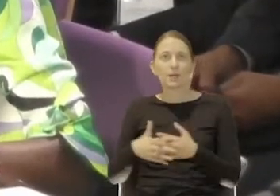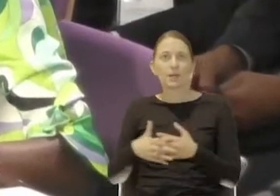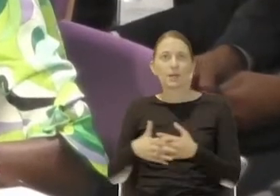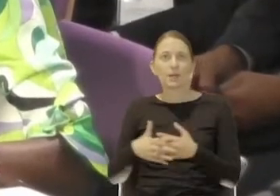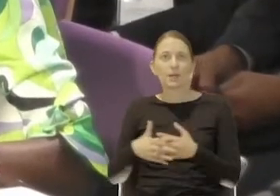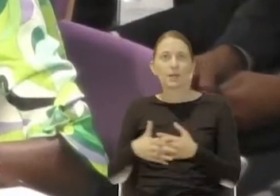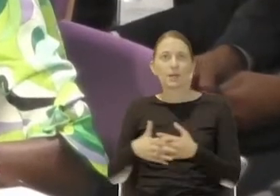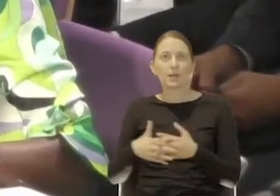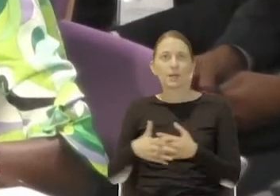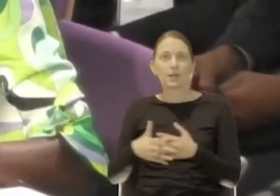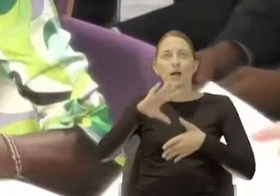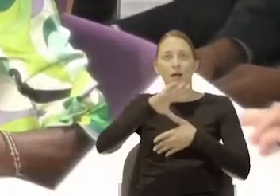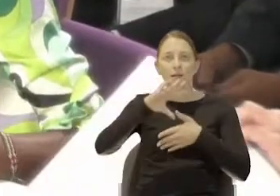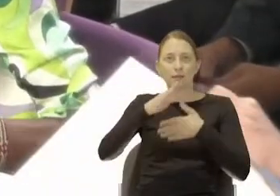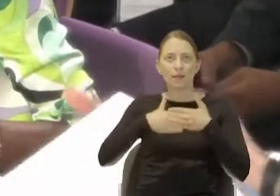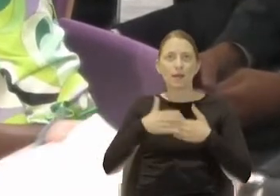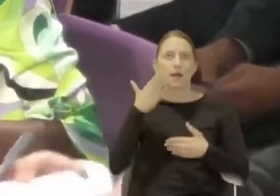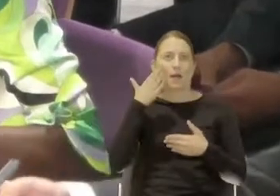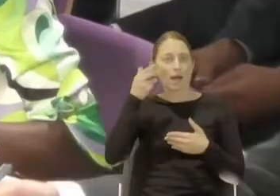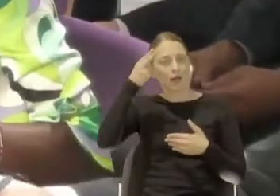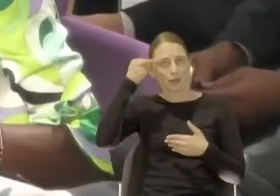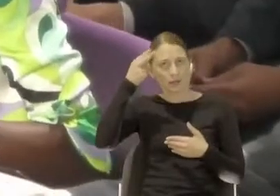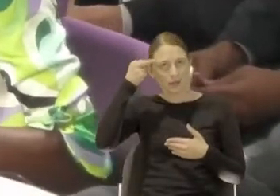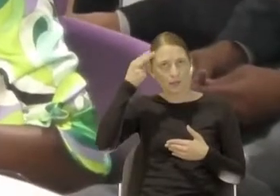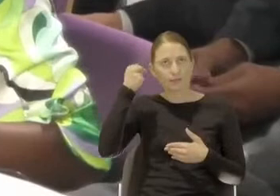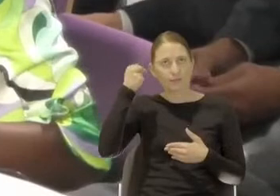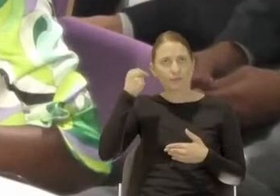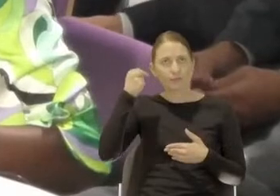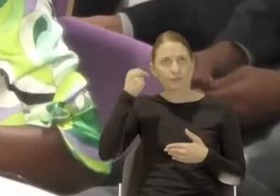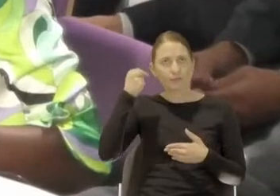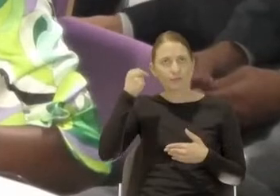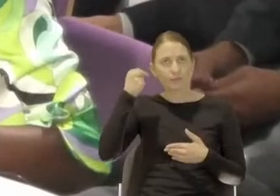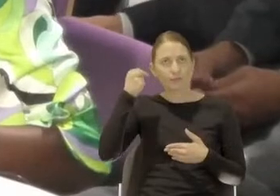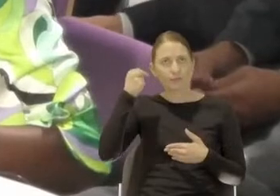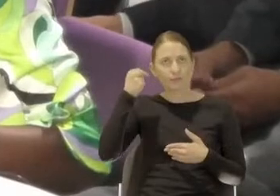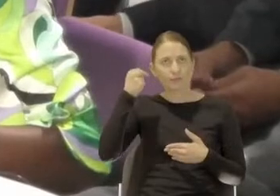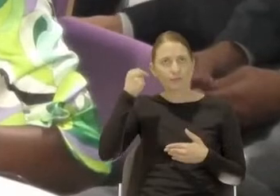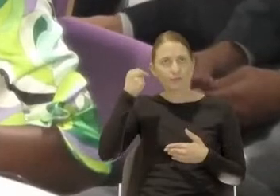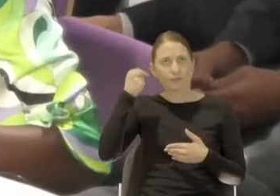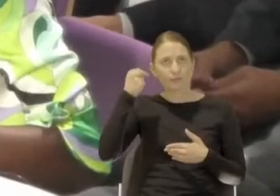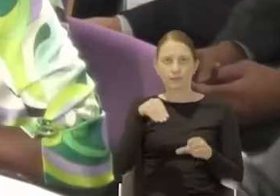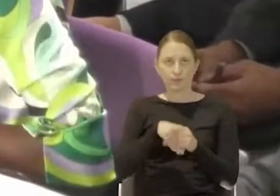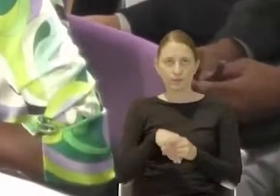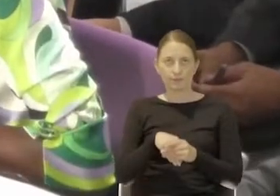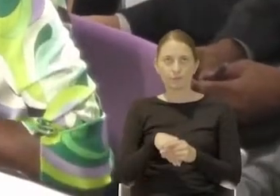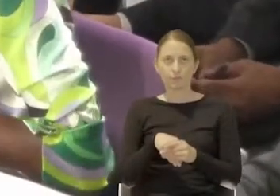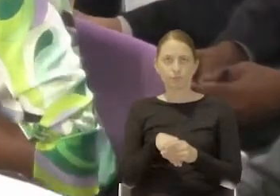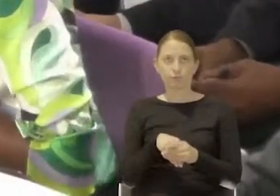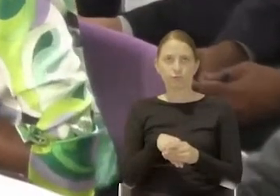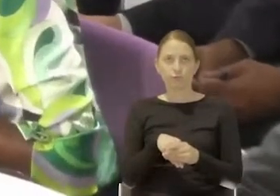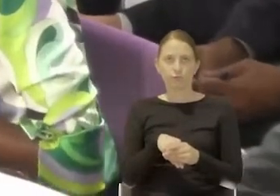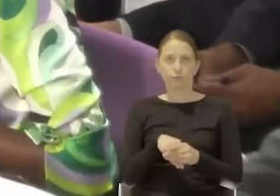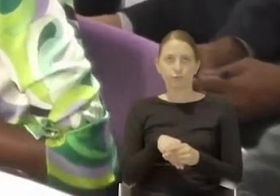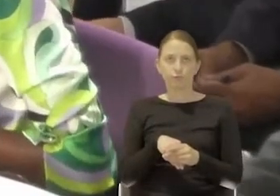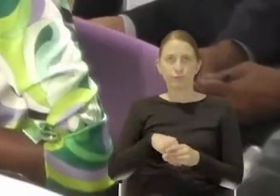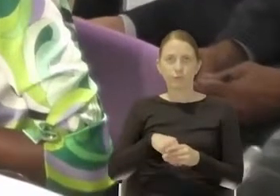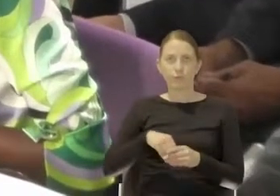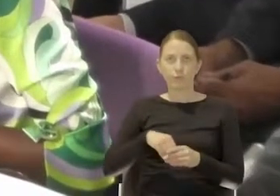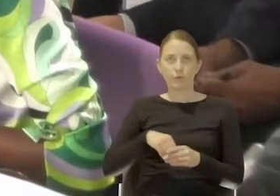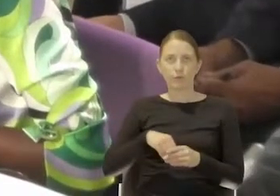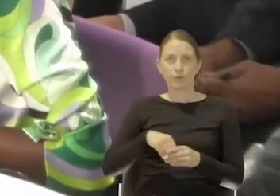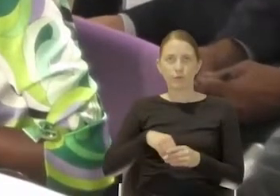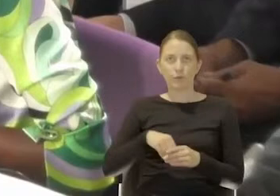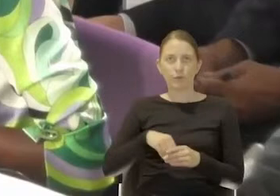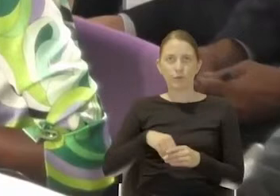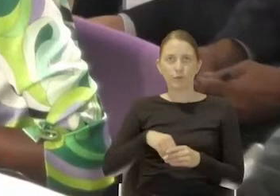the Republic of Brazil. Allow me now to introduce the chair of the State Committee on Urban